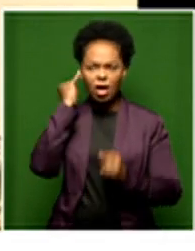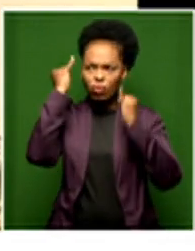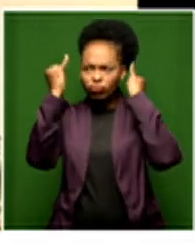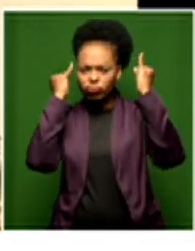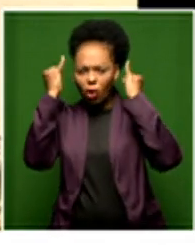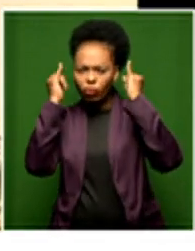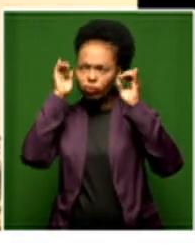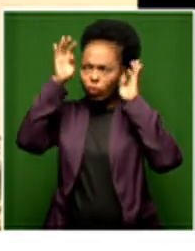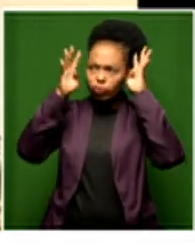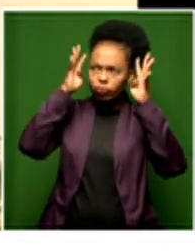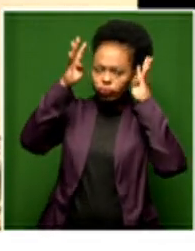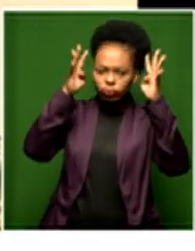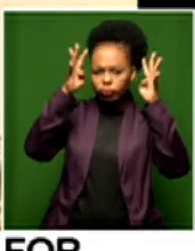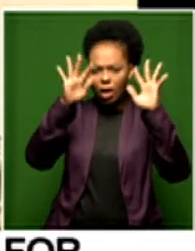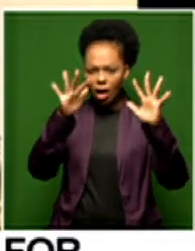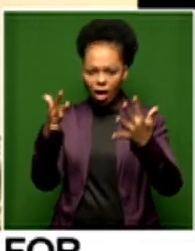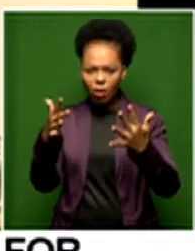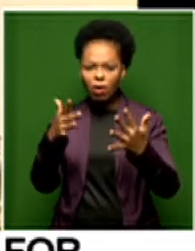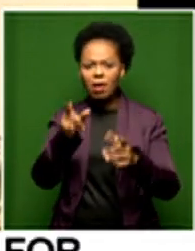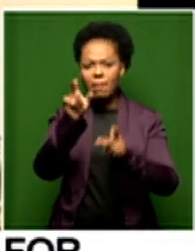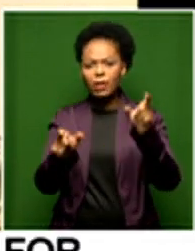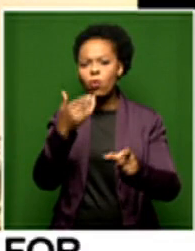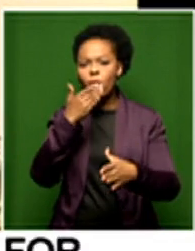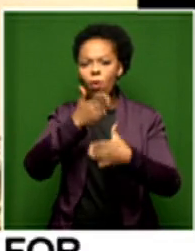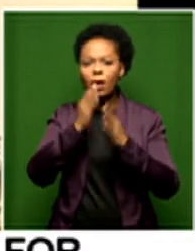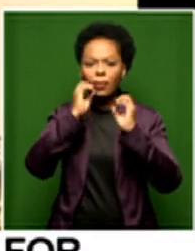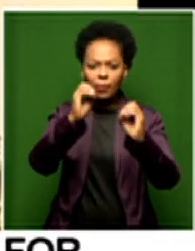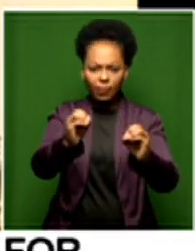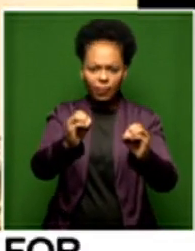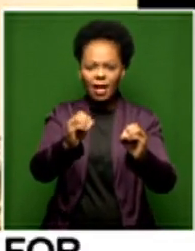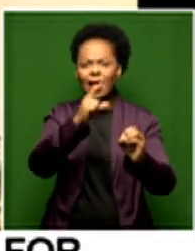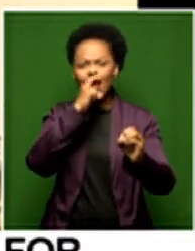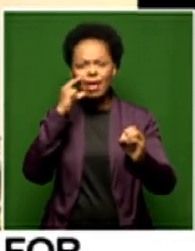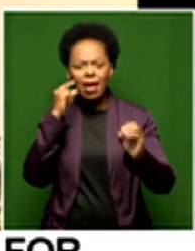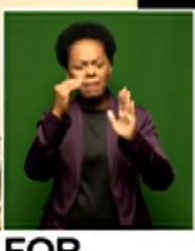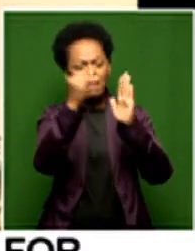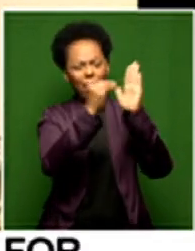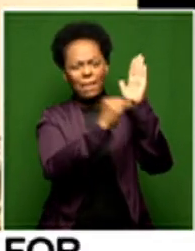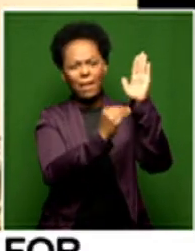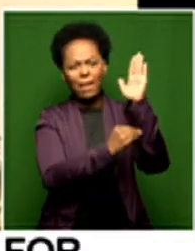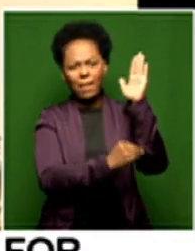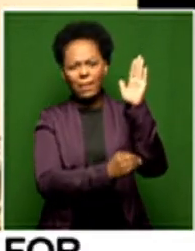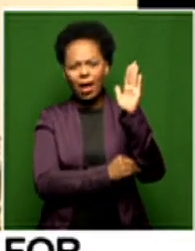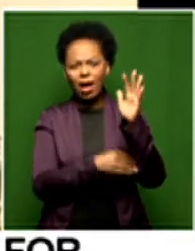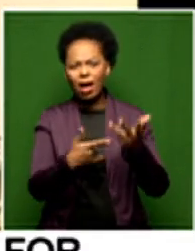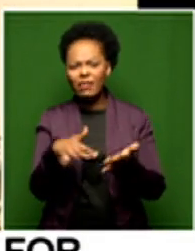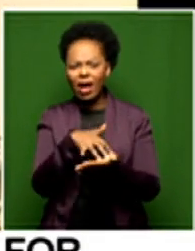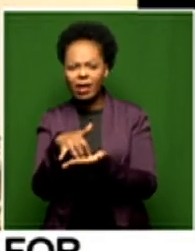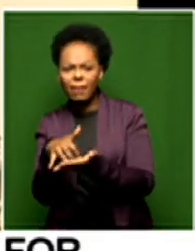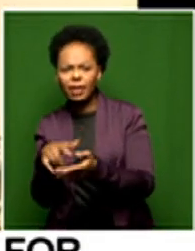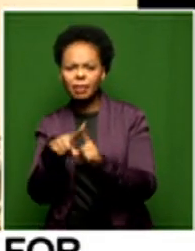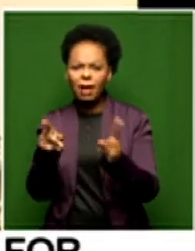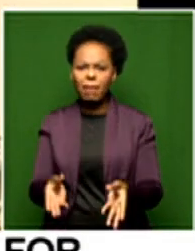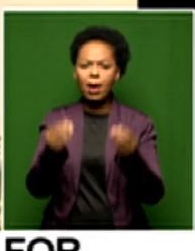for solutions for people who are unemployable, have the longest list of vulnerabilities, and cannot get